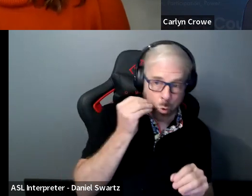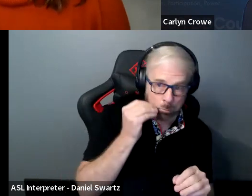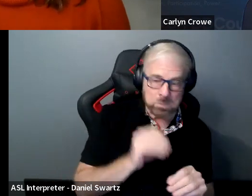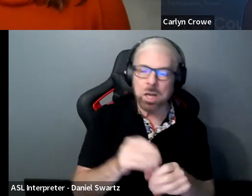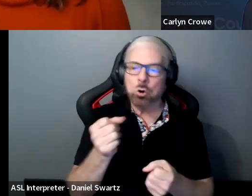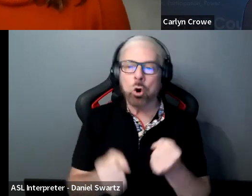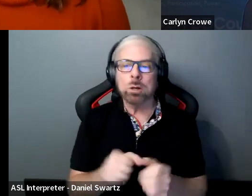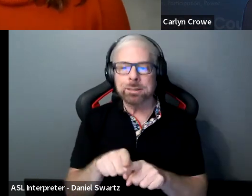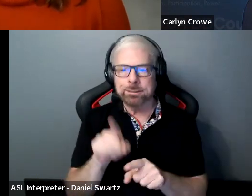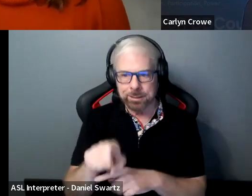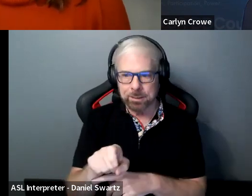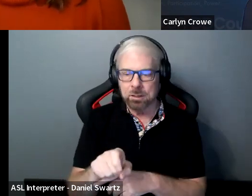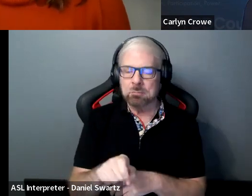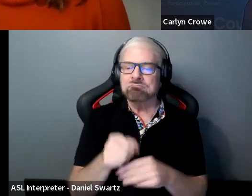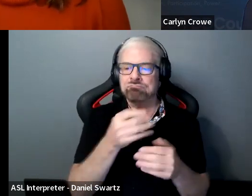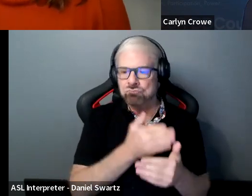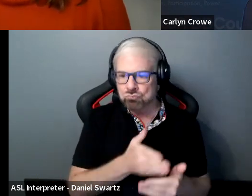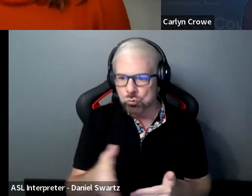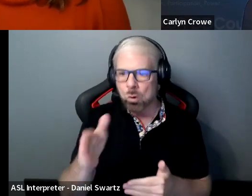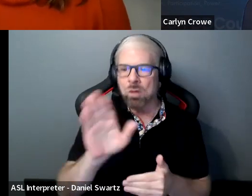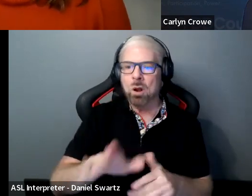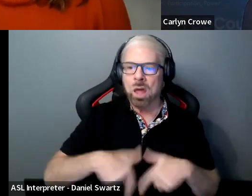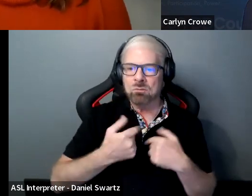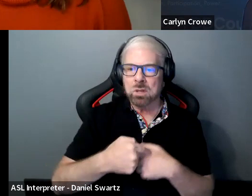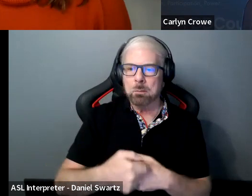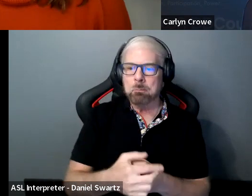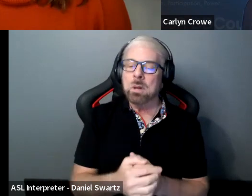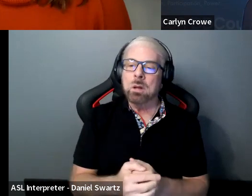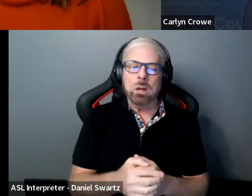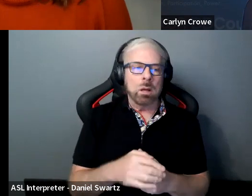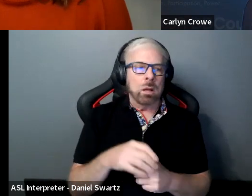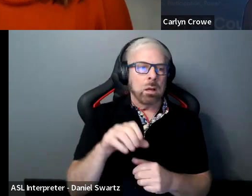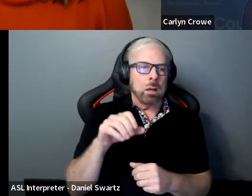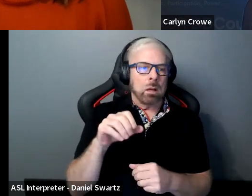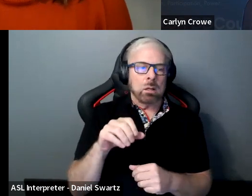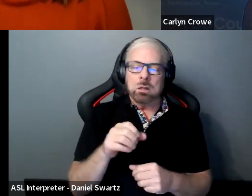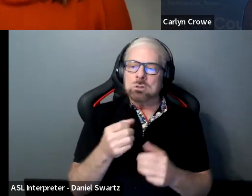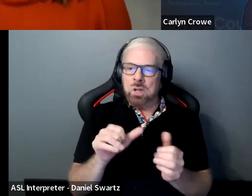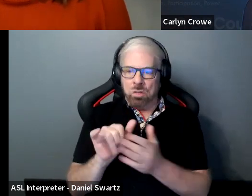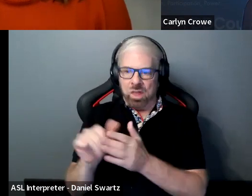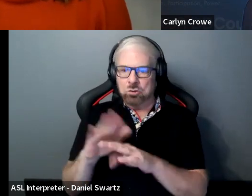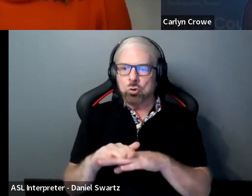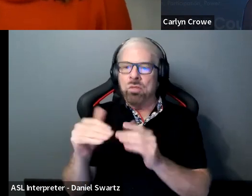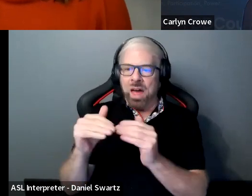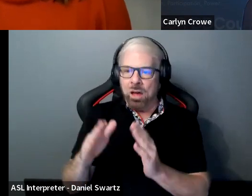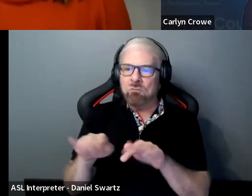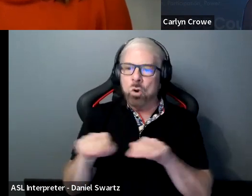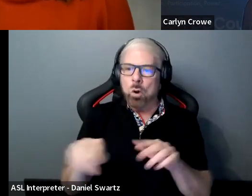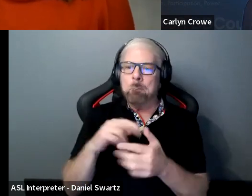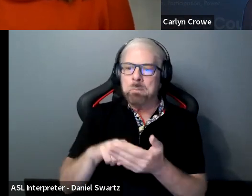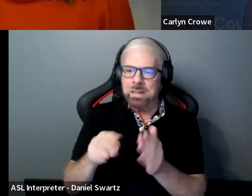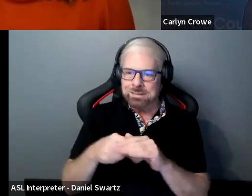it throughout their lifetime. Senate file, so it's on the House floor, which means it came out of